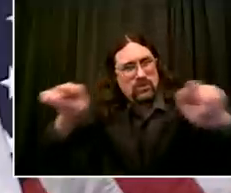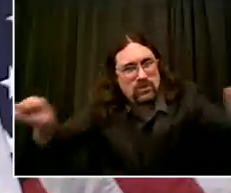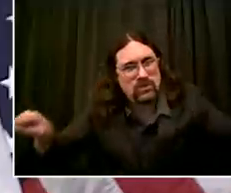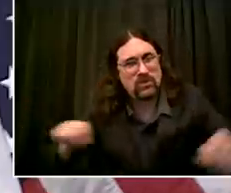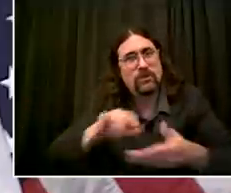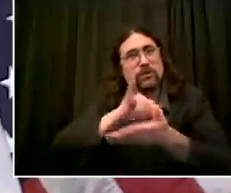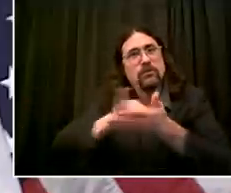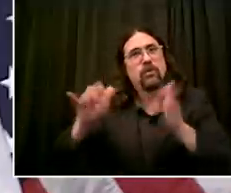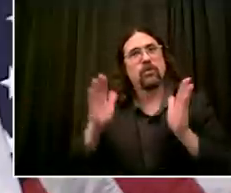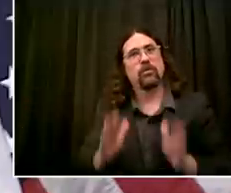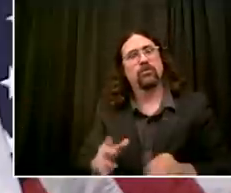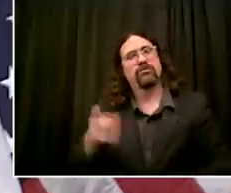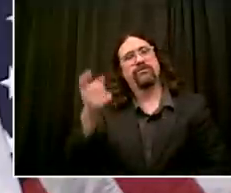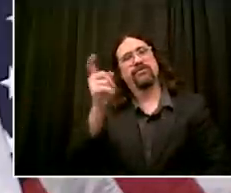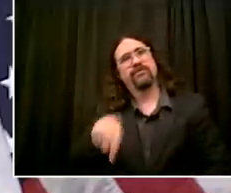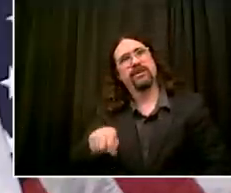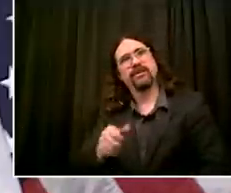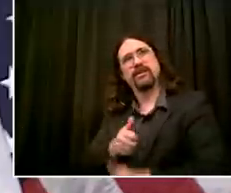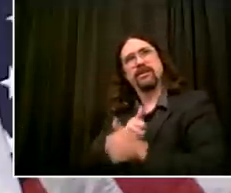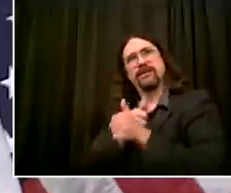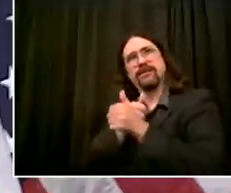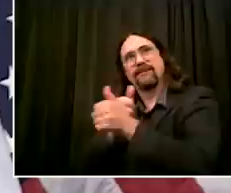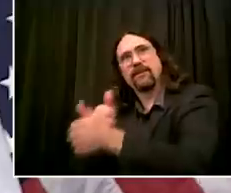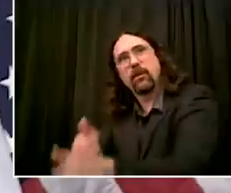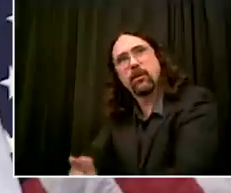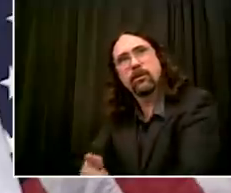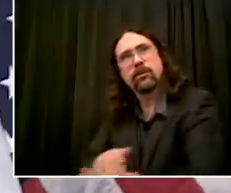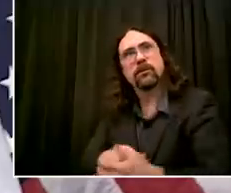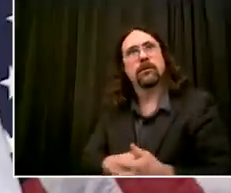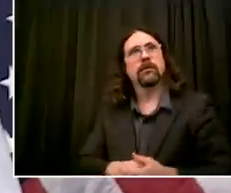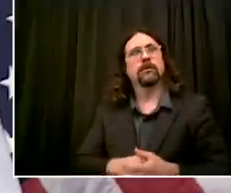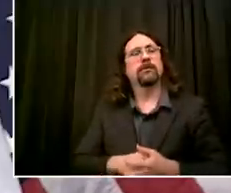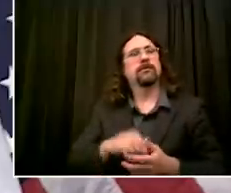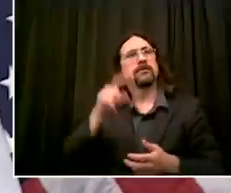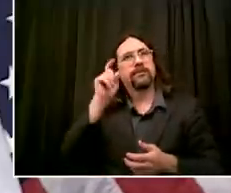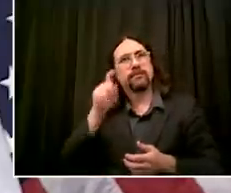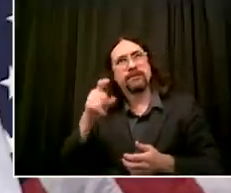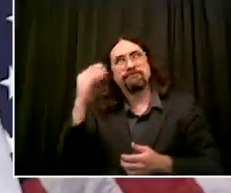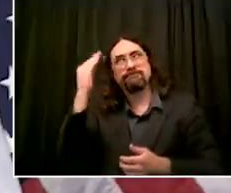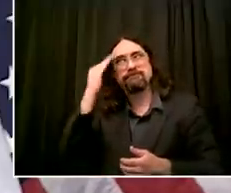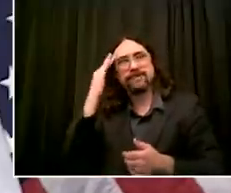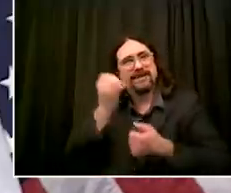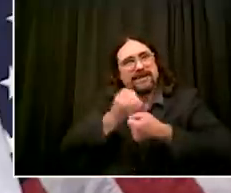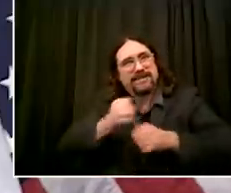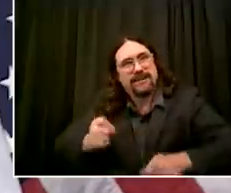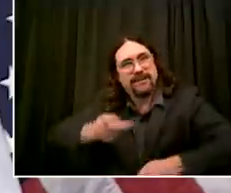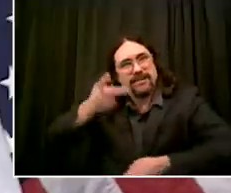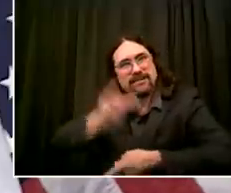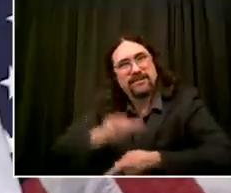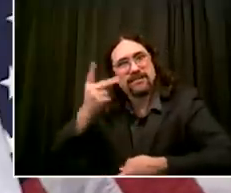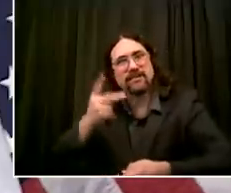some space. Wholesale, you can put some space. And the test and trace is going to be a huge counter push against the